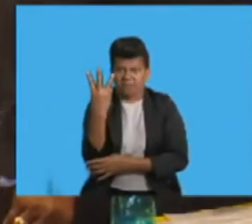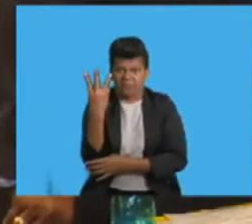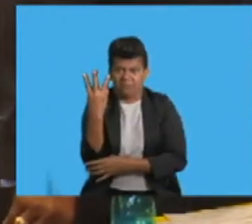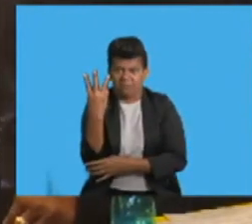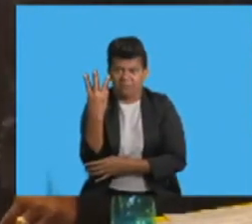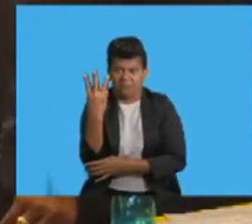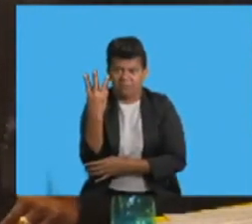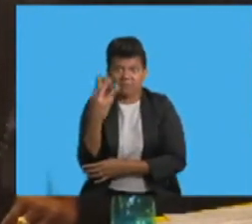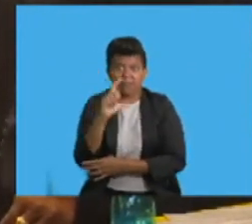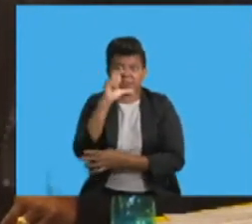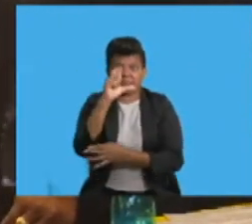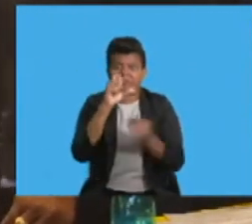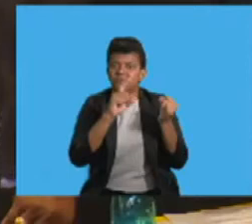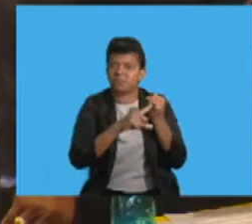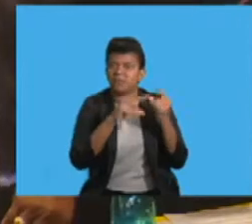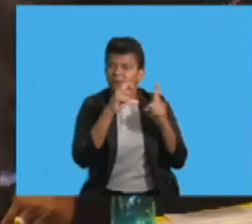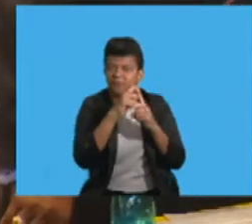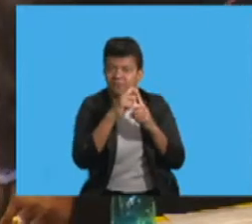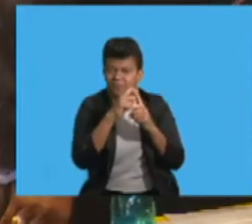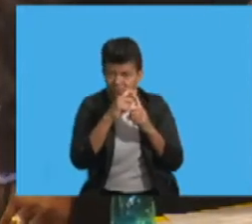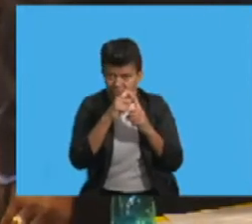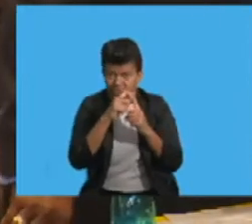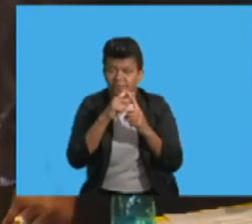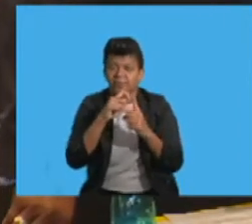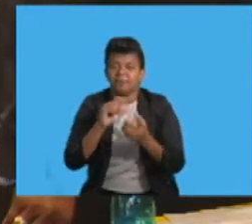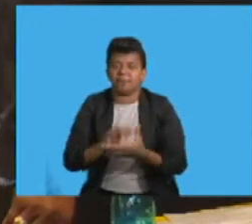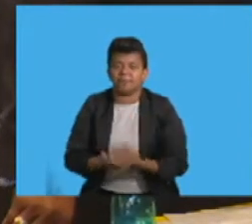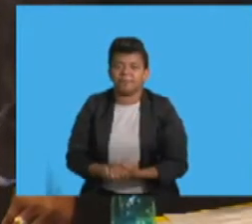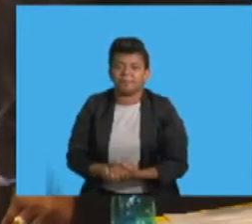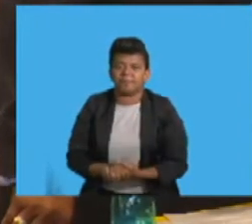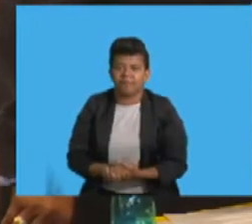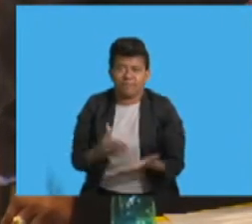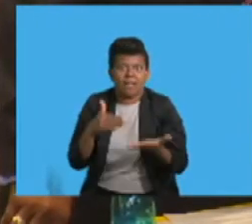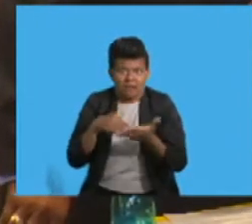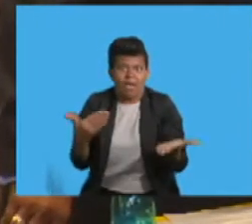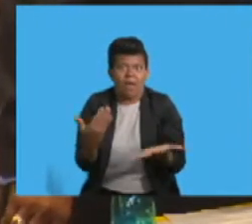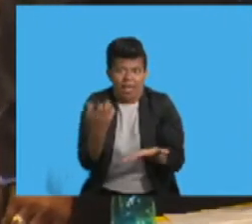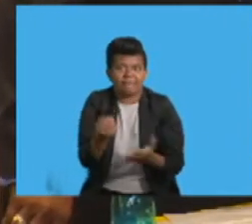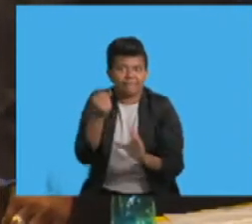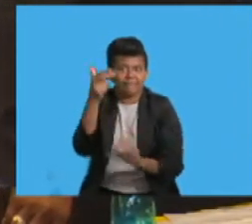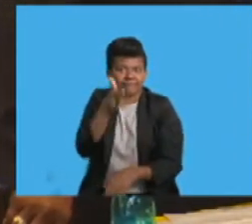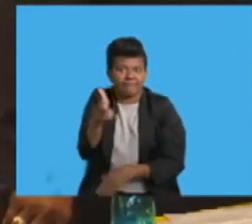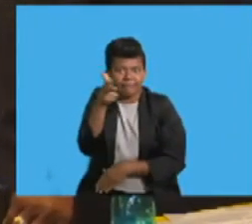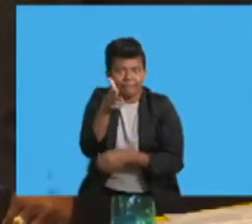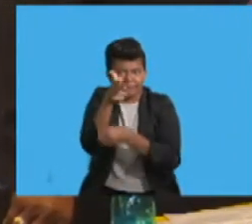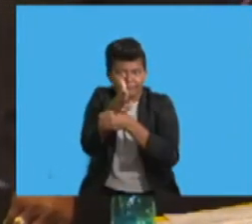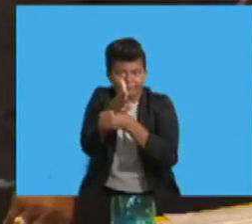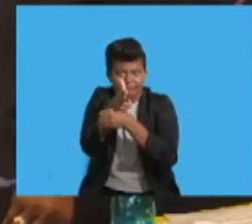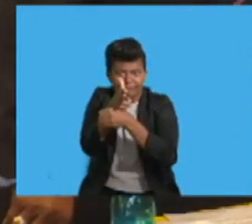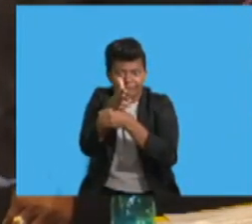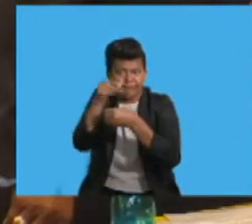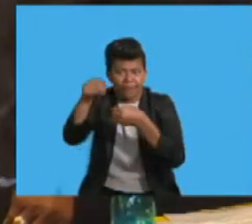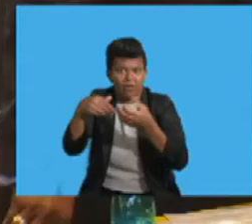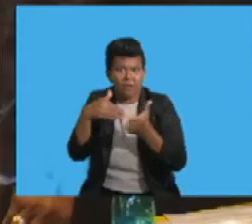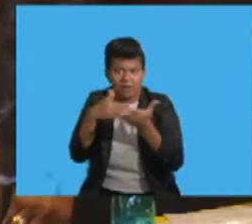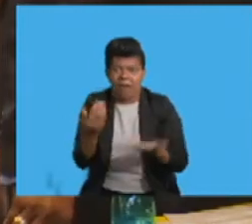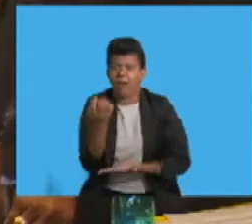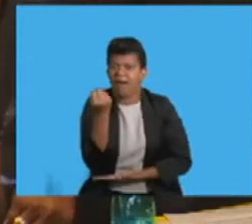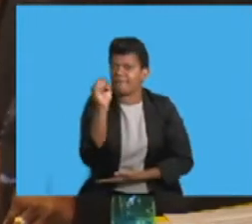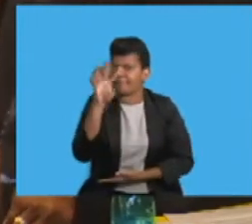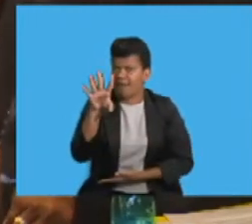headquarters and 1 at Totong. And we are in the process of procuring 10 of such gadgets